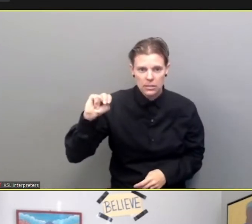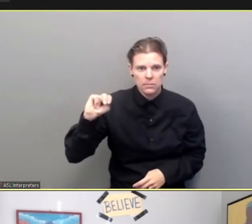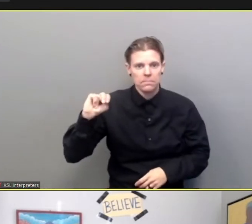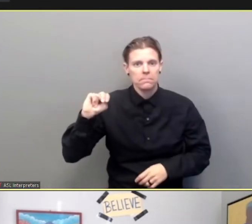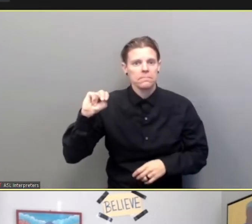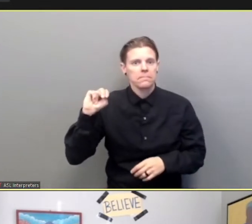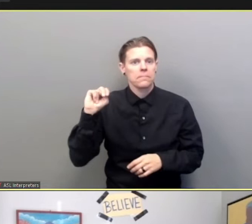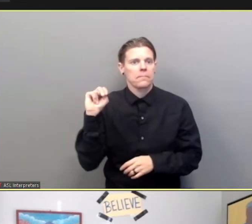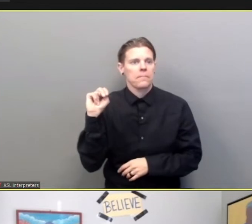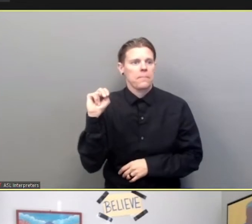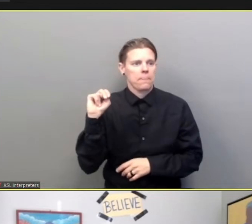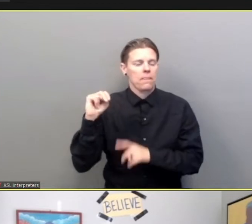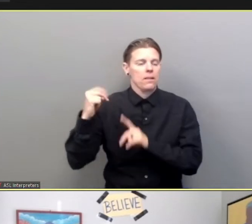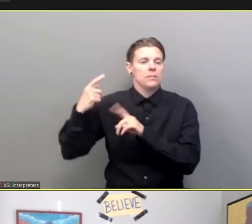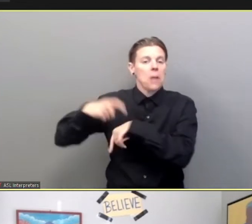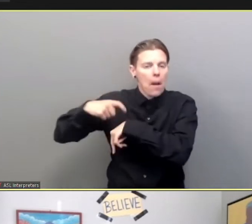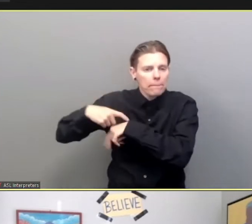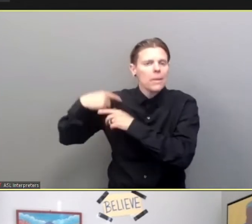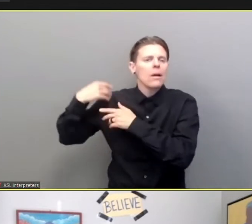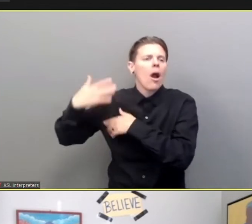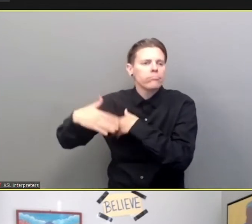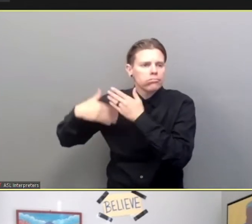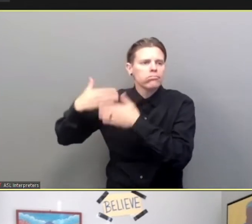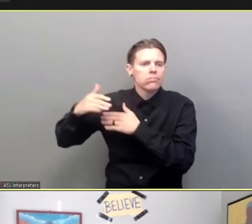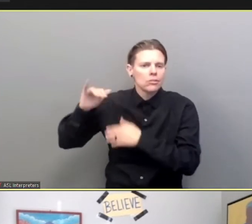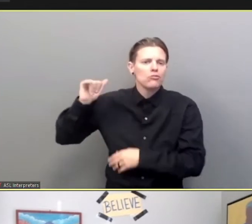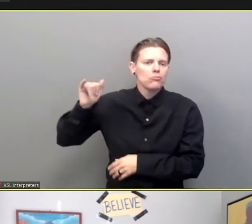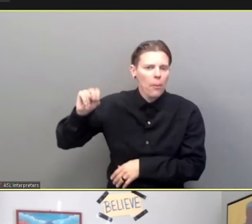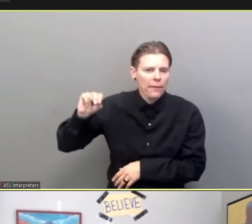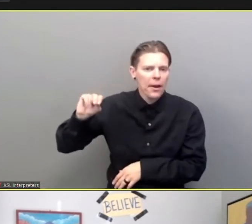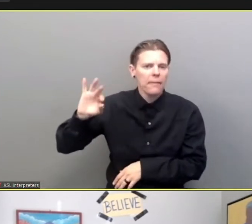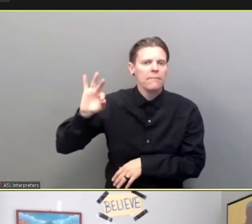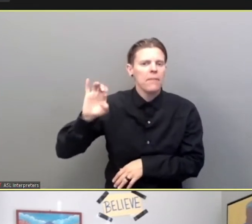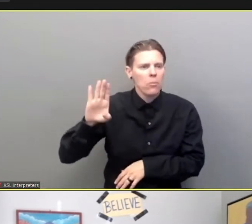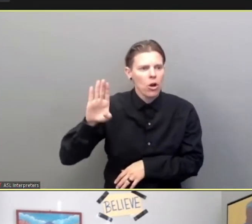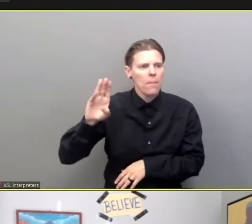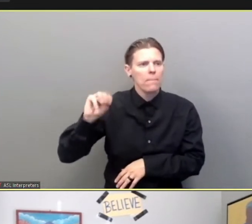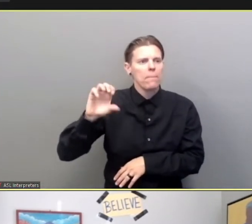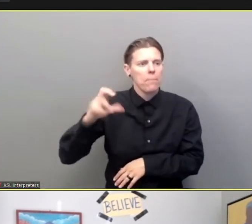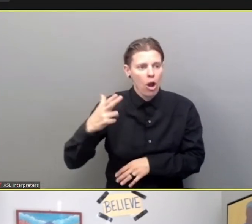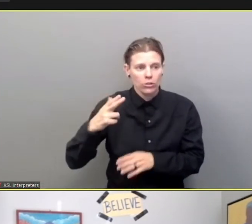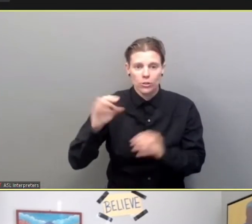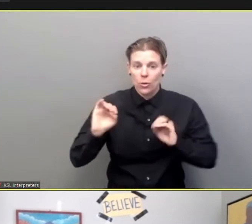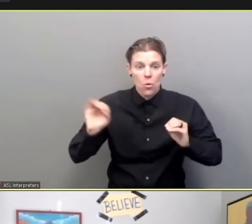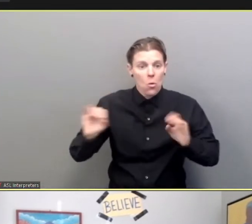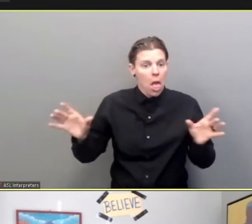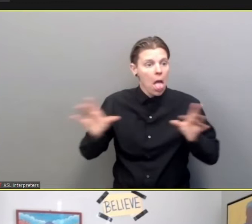my lack of infection in January, February, March, April, May, June is sort of included in that